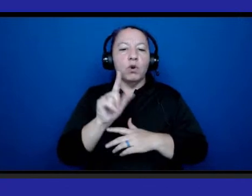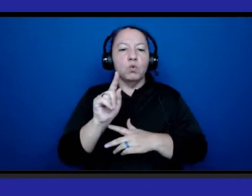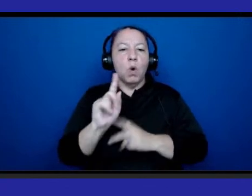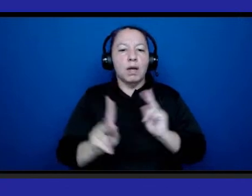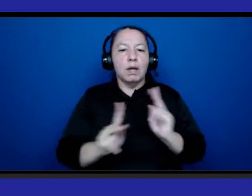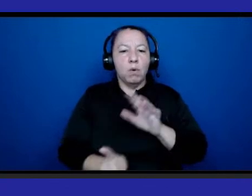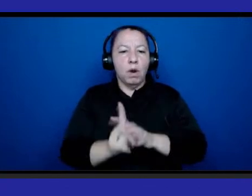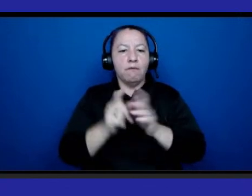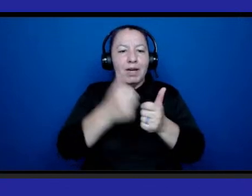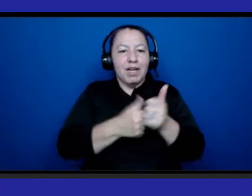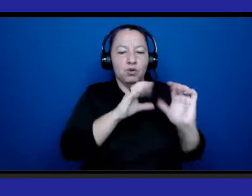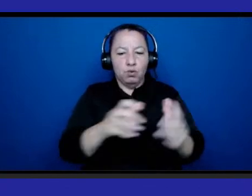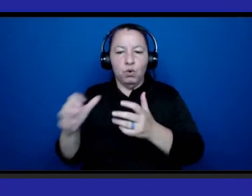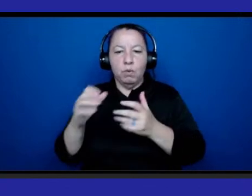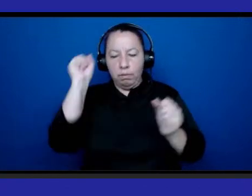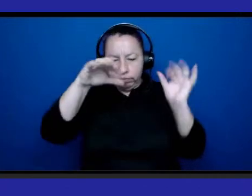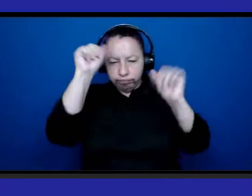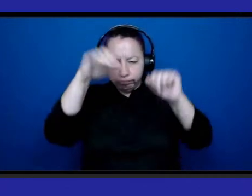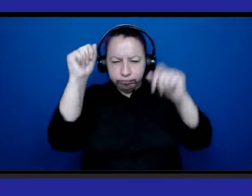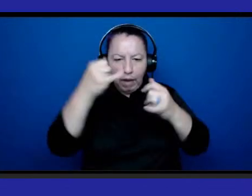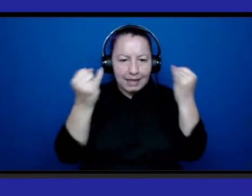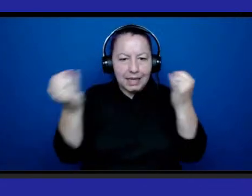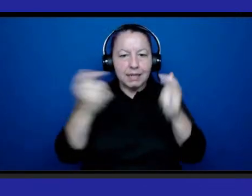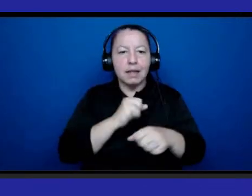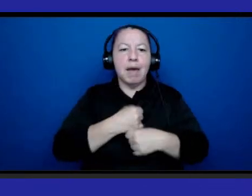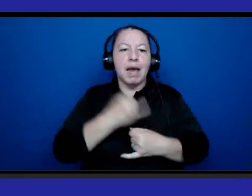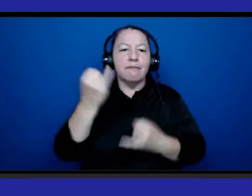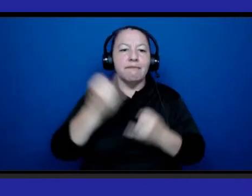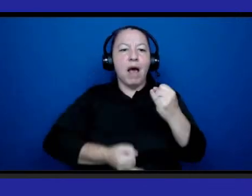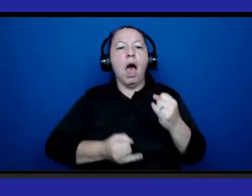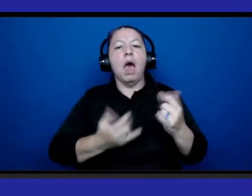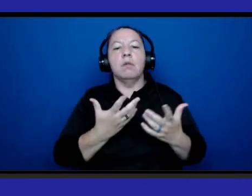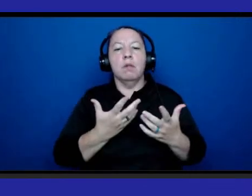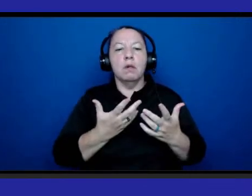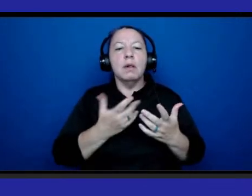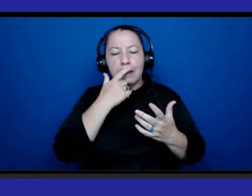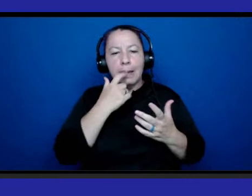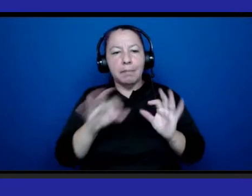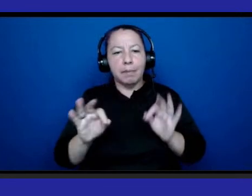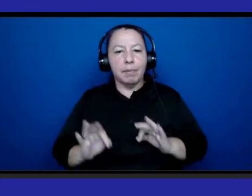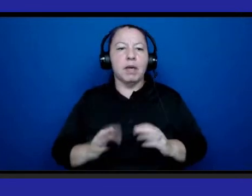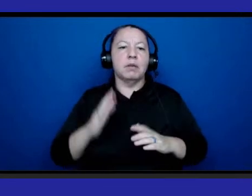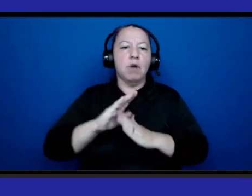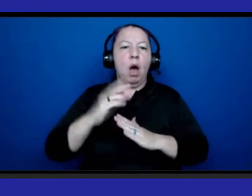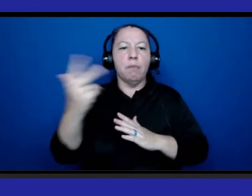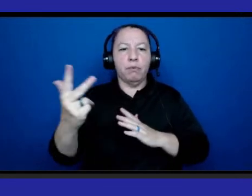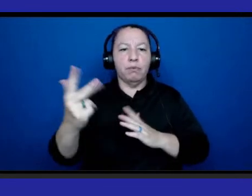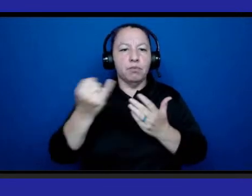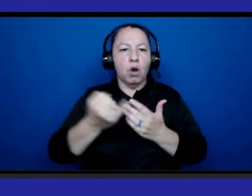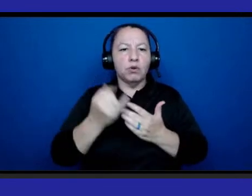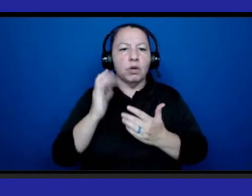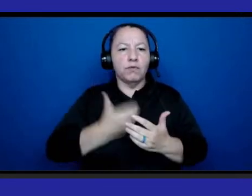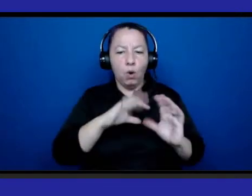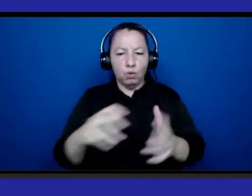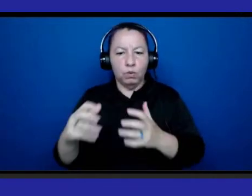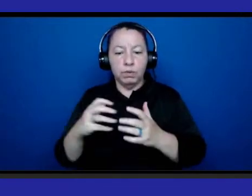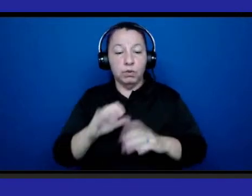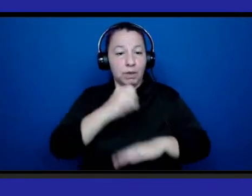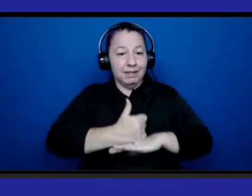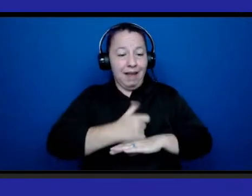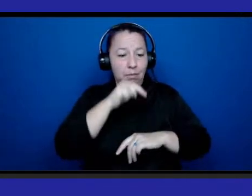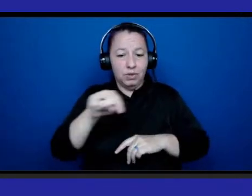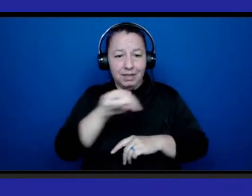We've brainstormed ideas and we finalized top 3 projects for each of our groups. In order to establish these inclusion groups, we've sent out